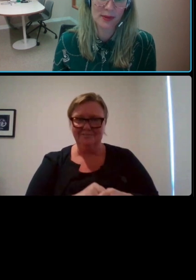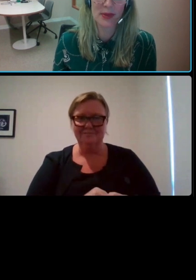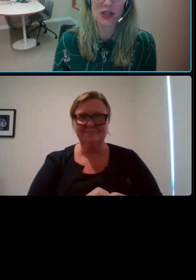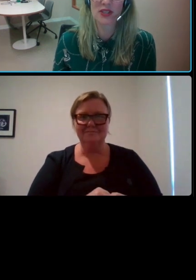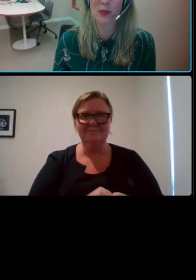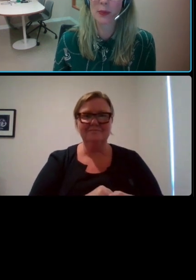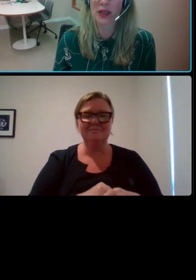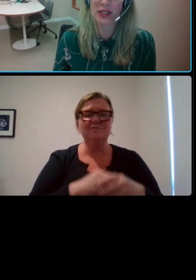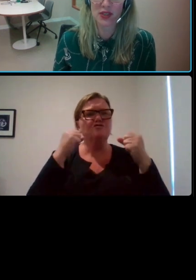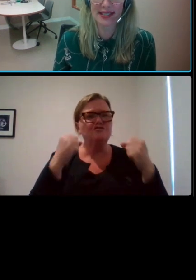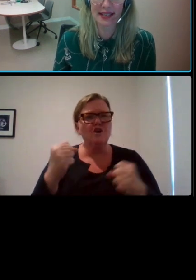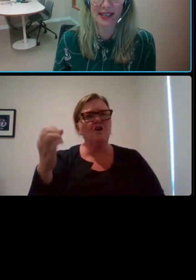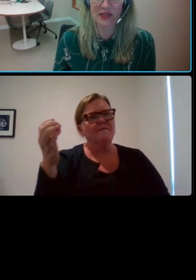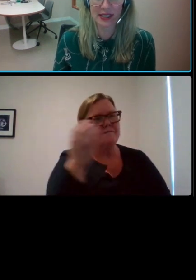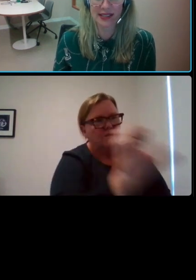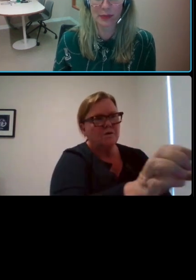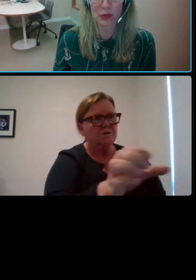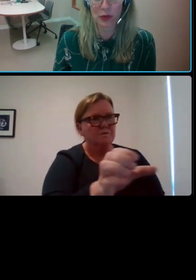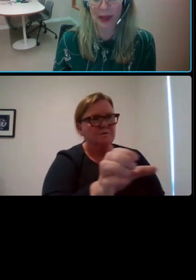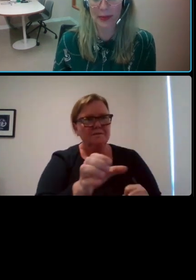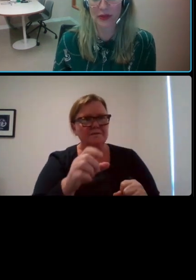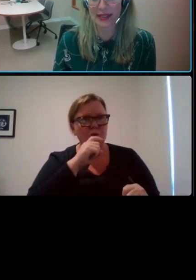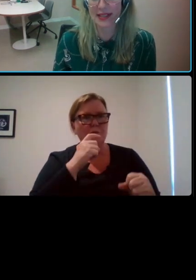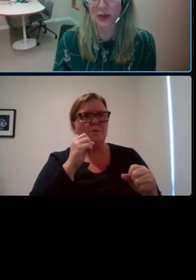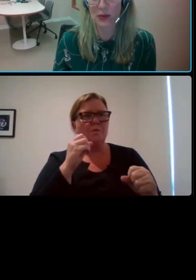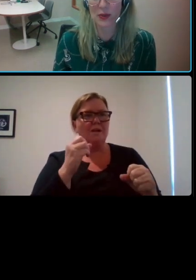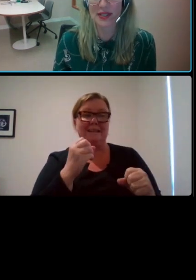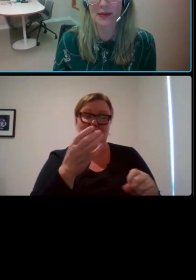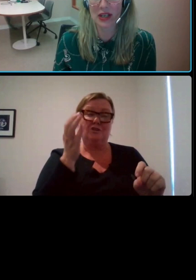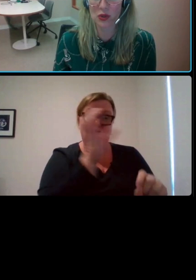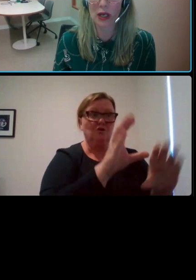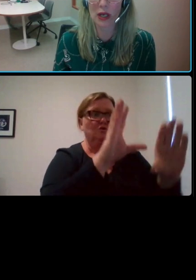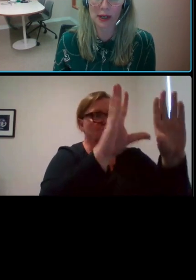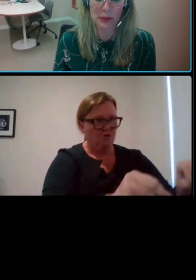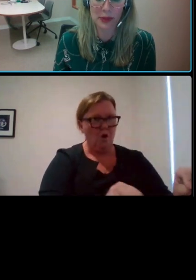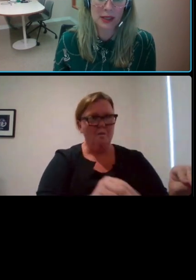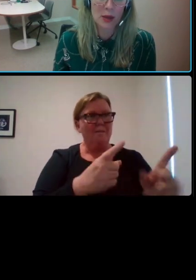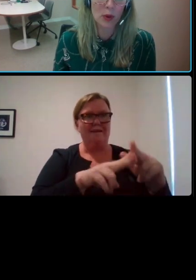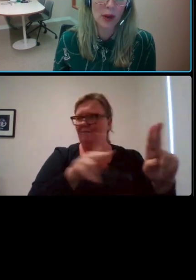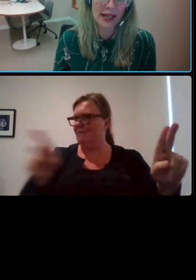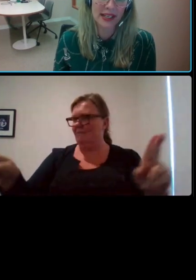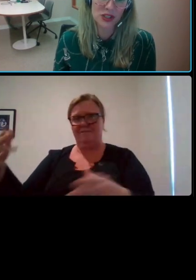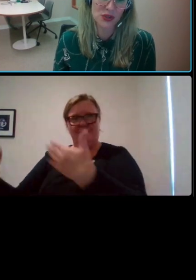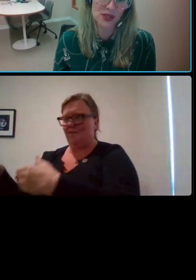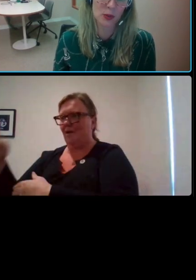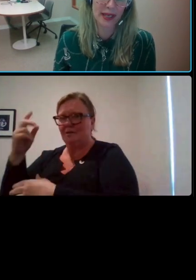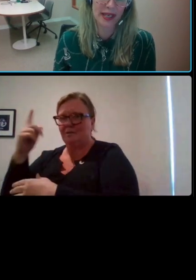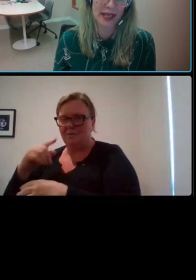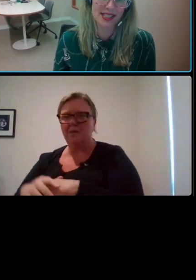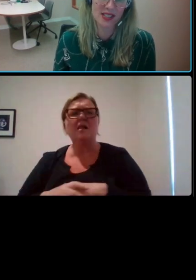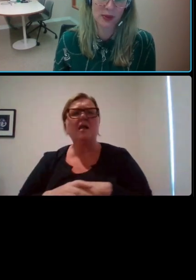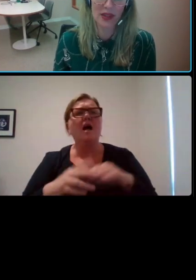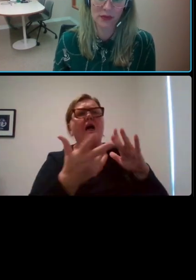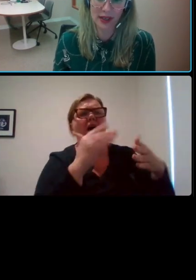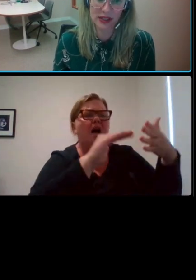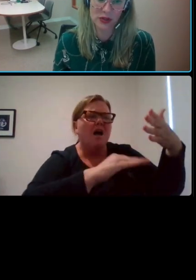strong enforcement measures will be on addressing activities that put older people at risk or cause them actual harm. More minor issues will be